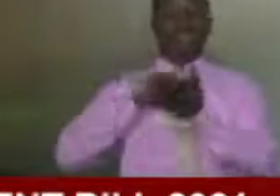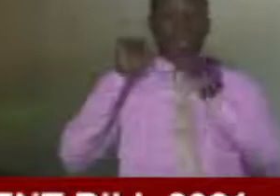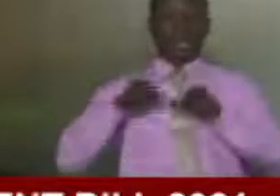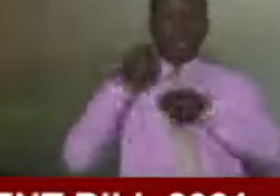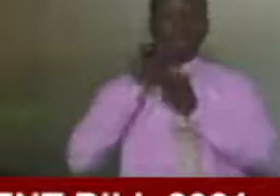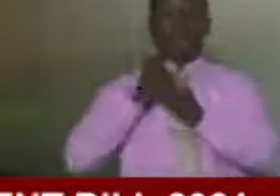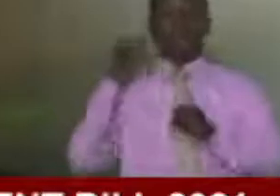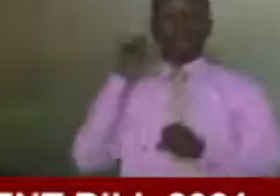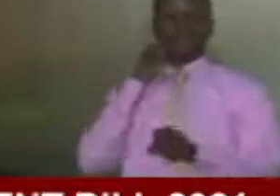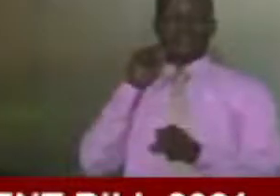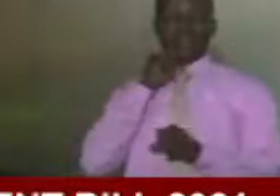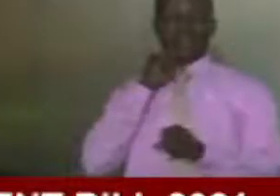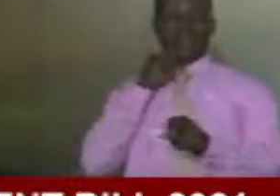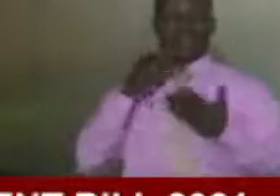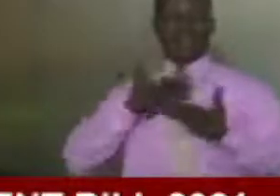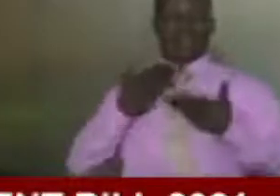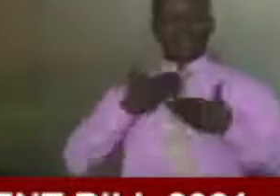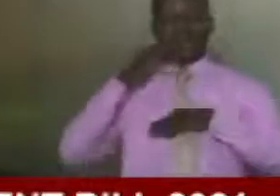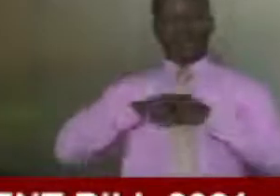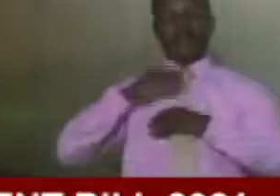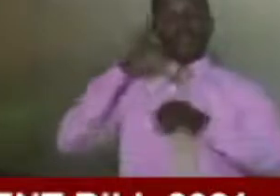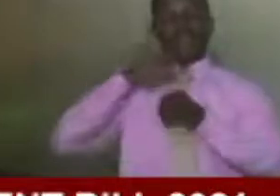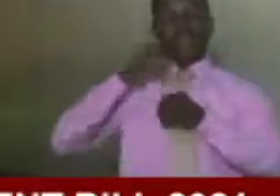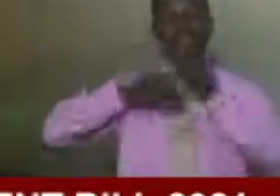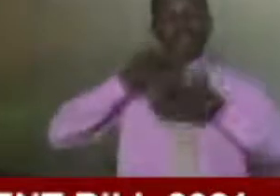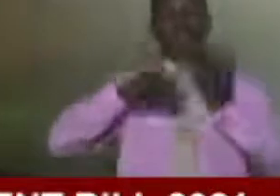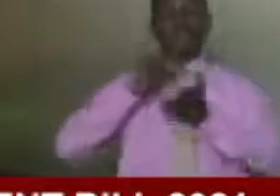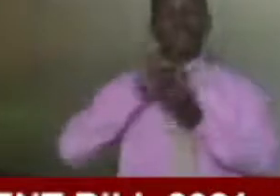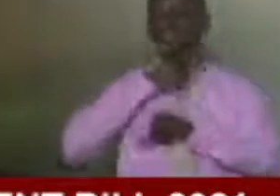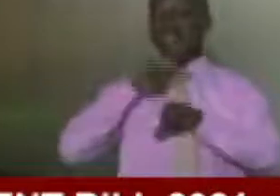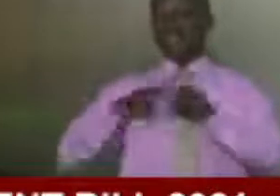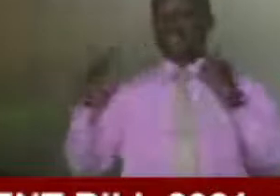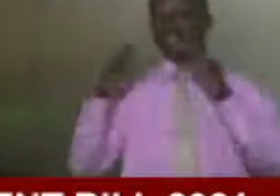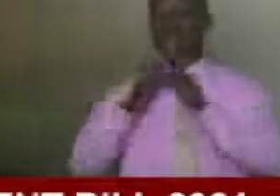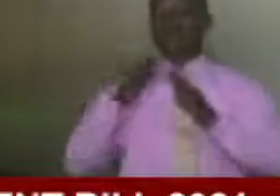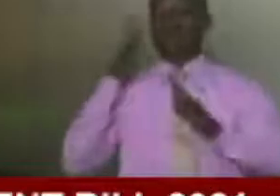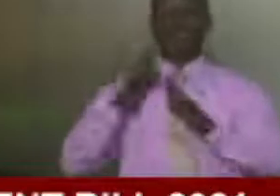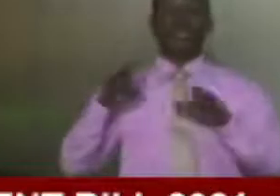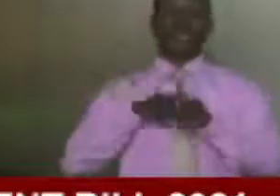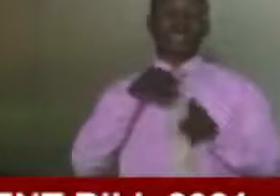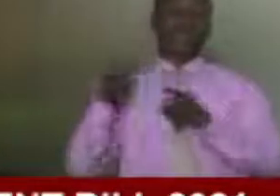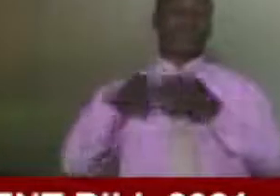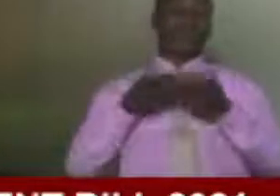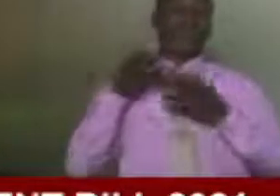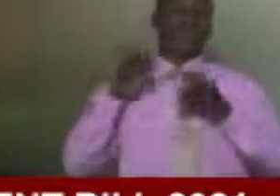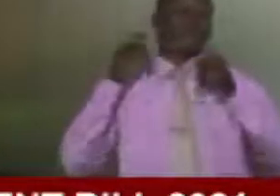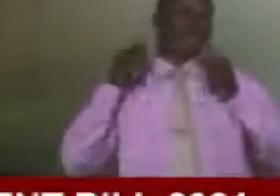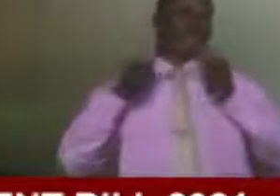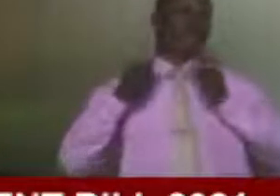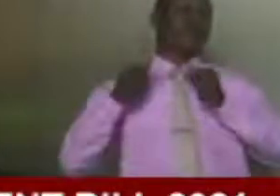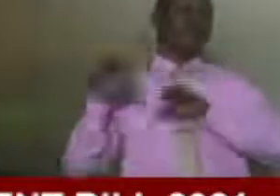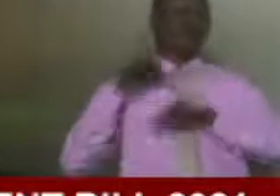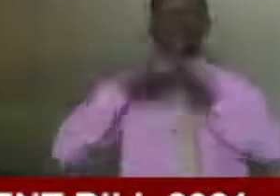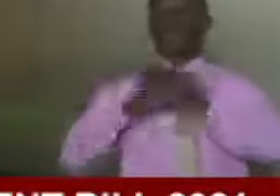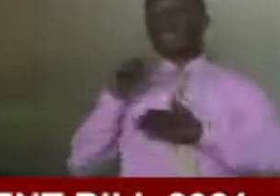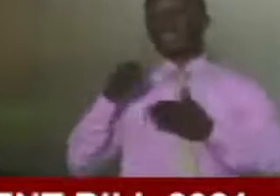suspicious of the electoral processes, then the National Assembly will, as a matter of urgency, do what it has to do.